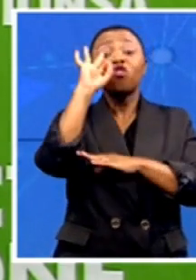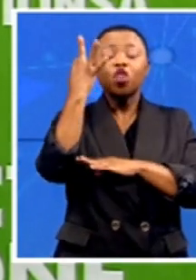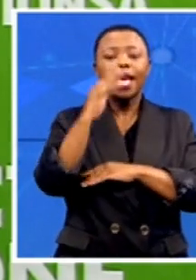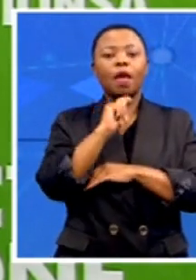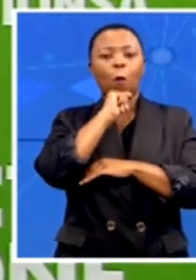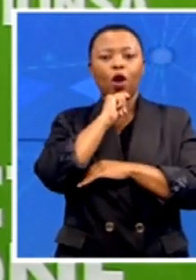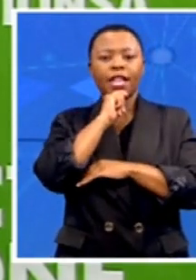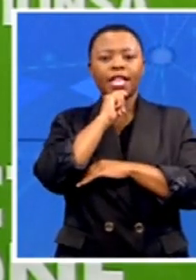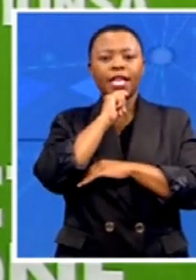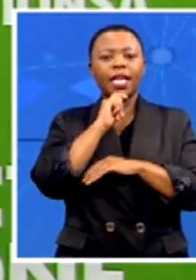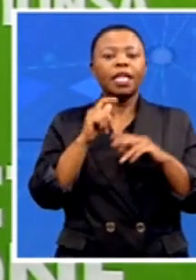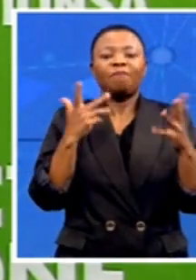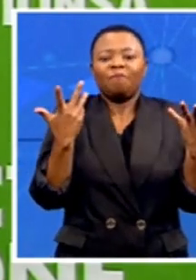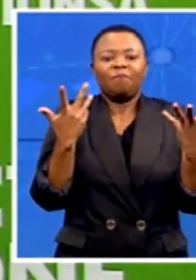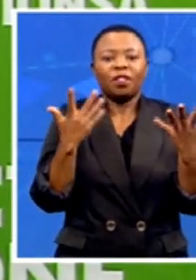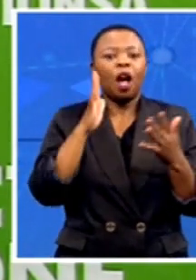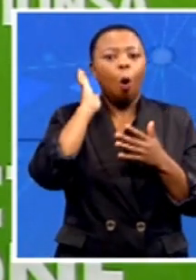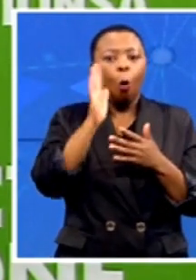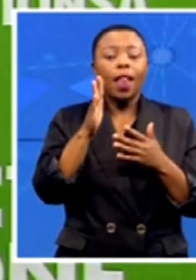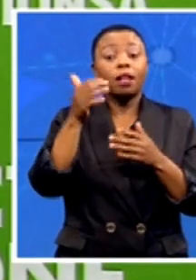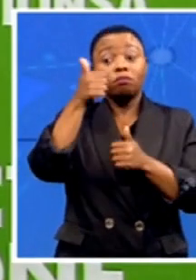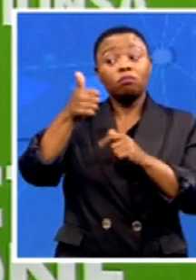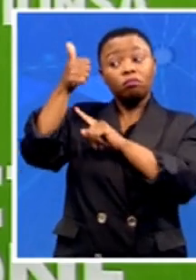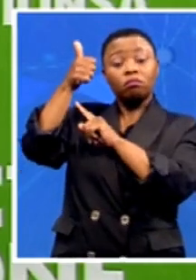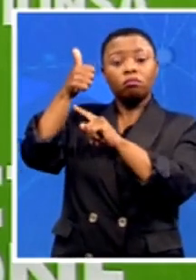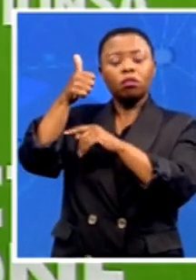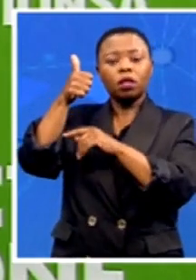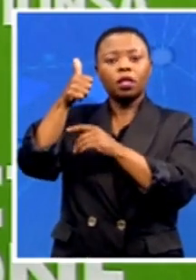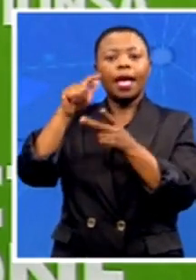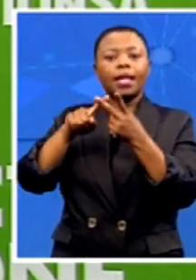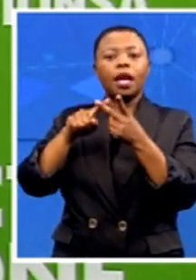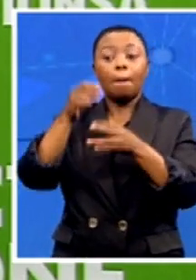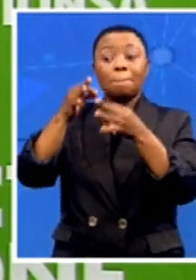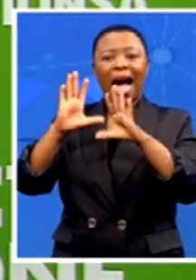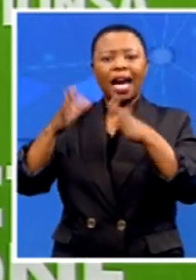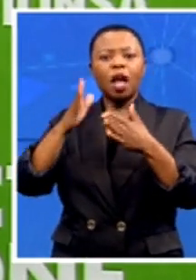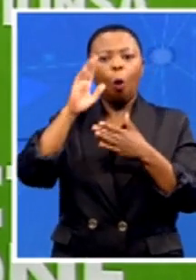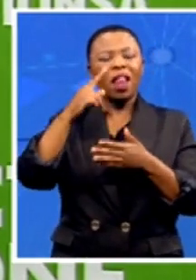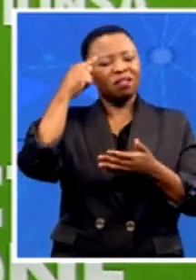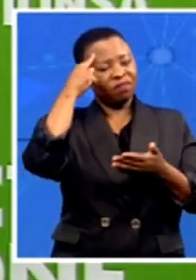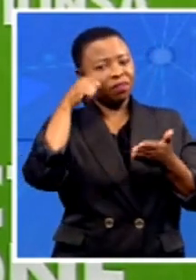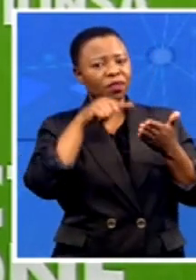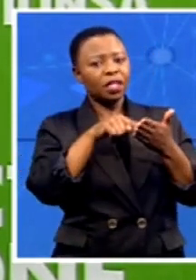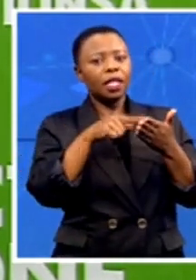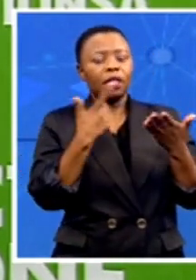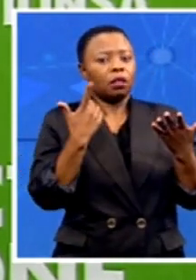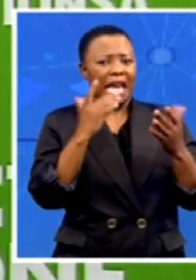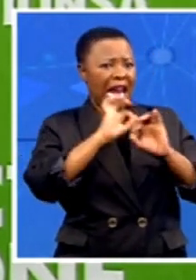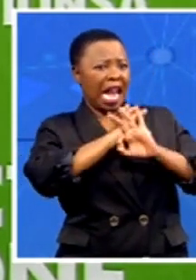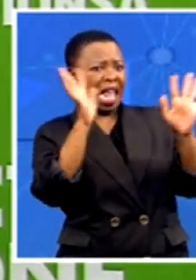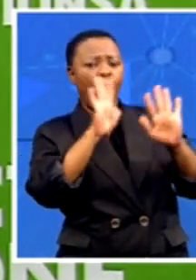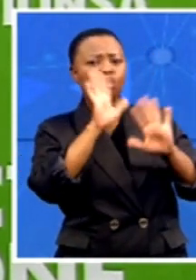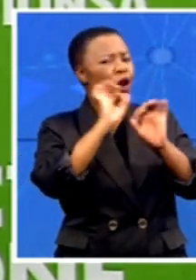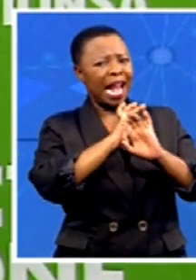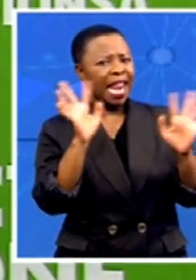of presiding officers and party agents to determine whether the intent of the voter is clear. This is an enormous deficiency based on